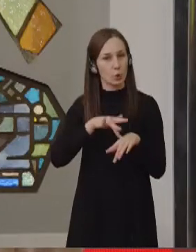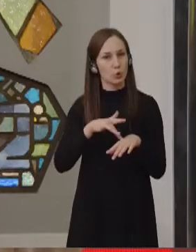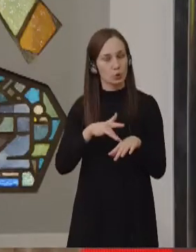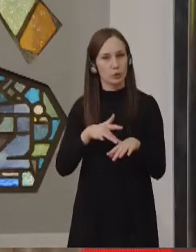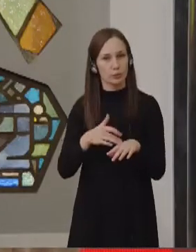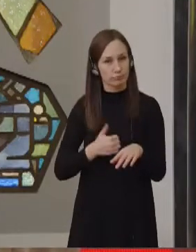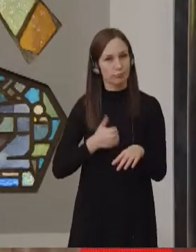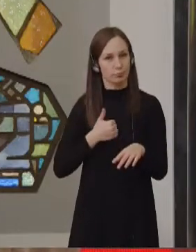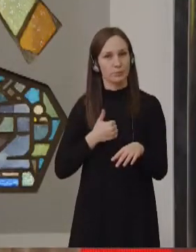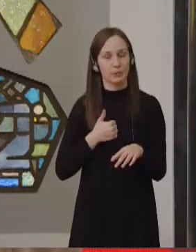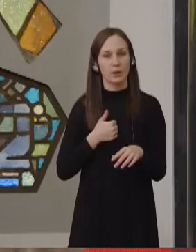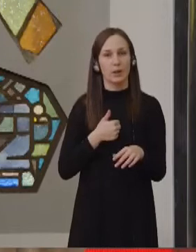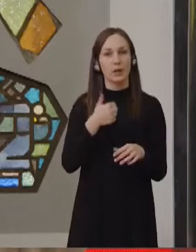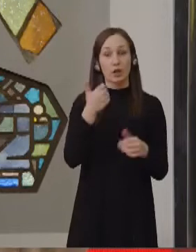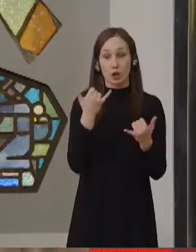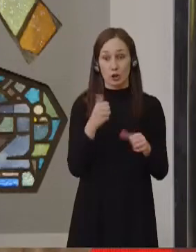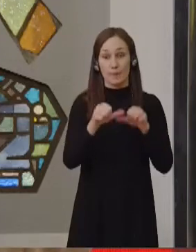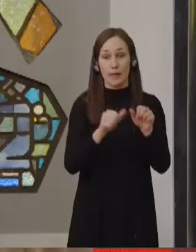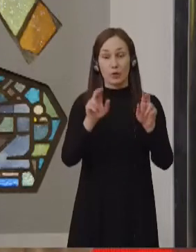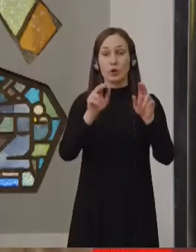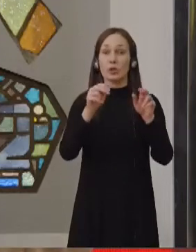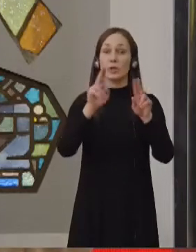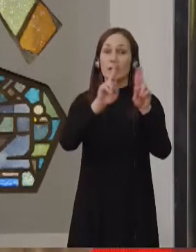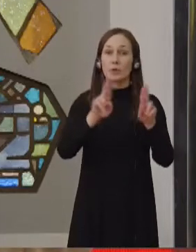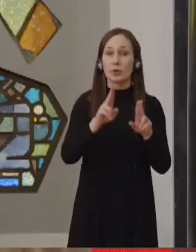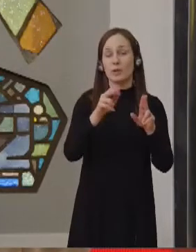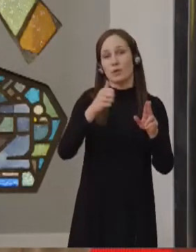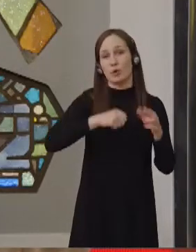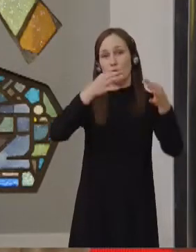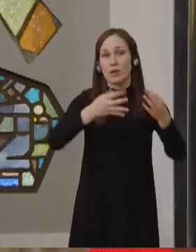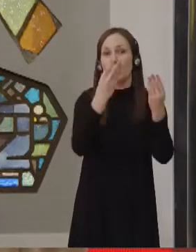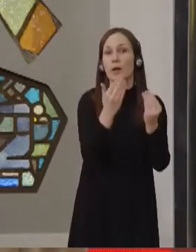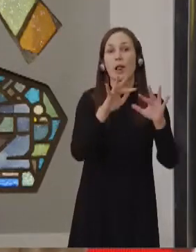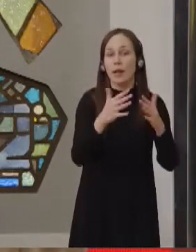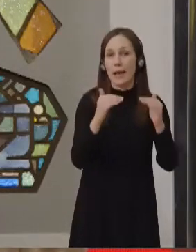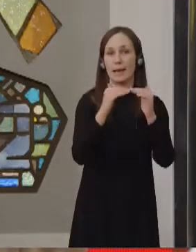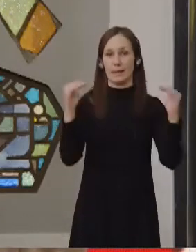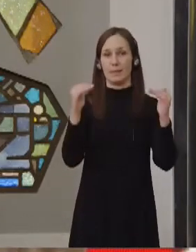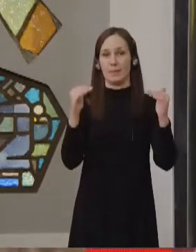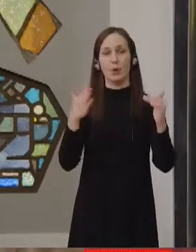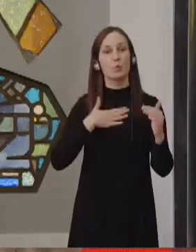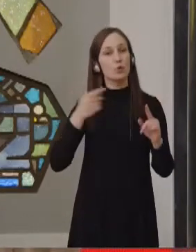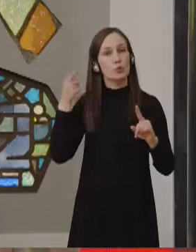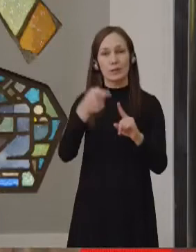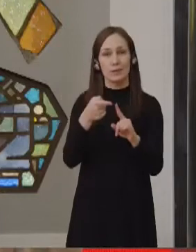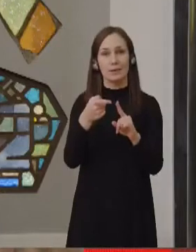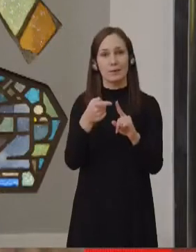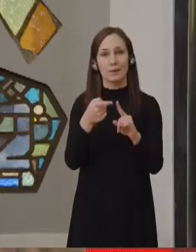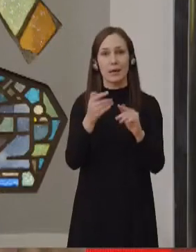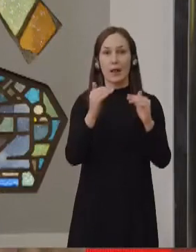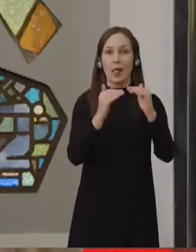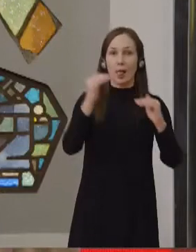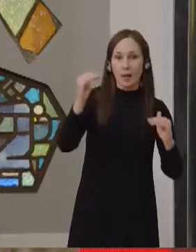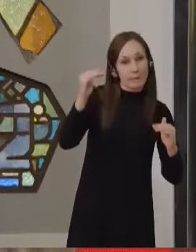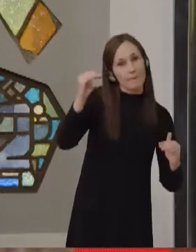Human Rights Day is equality, reducing inequalities and advancing human rights. And in that light, it